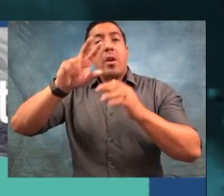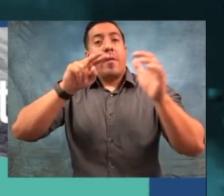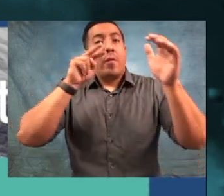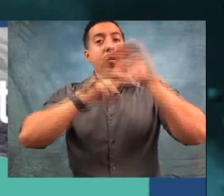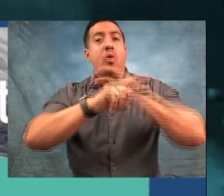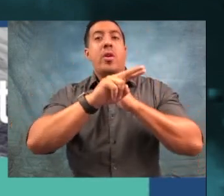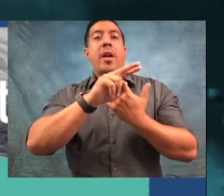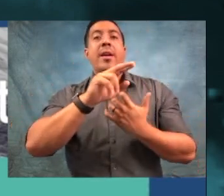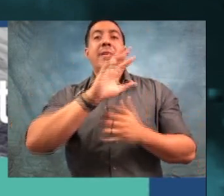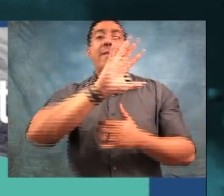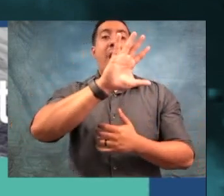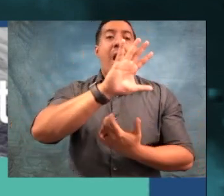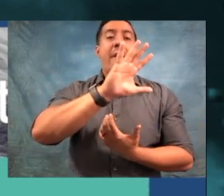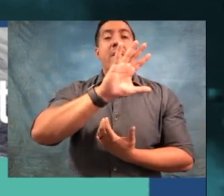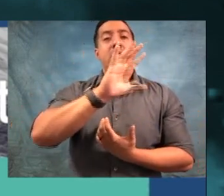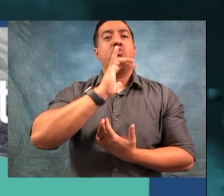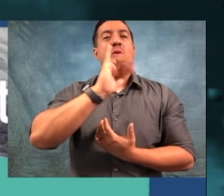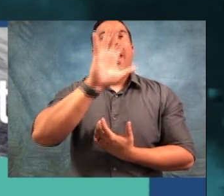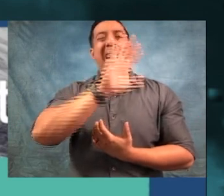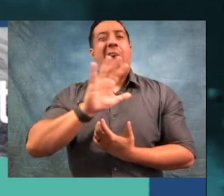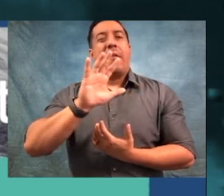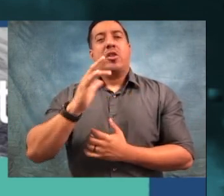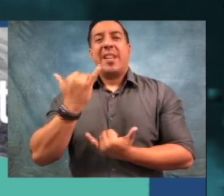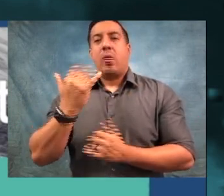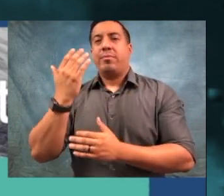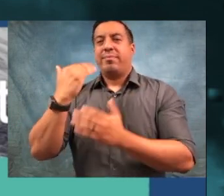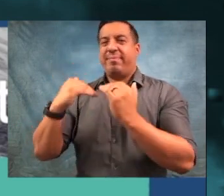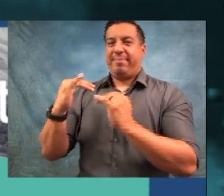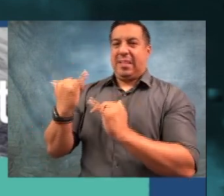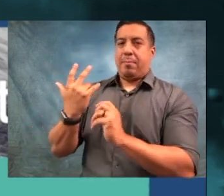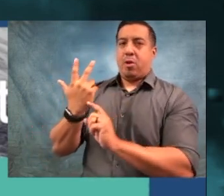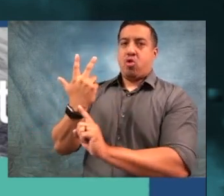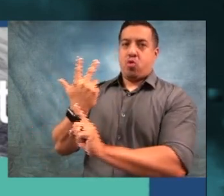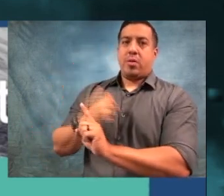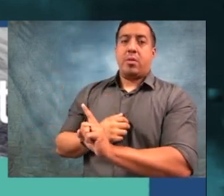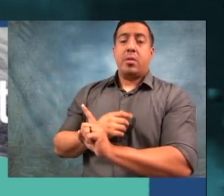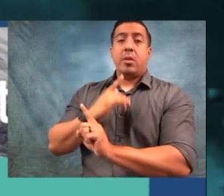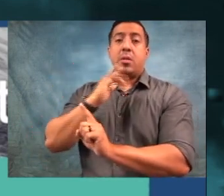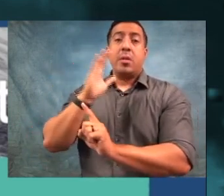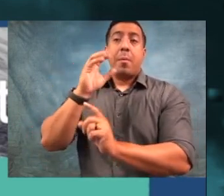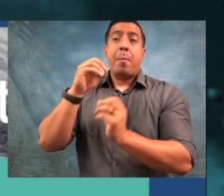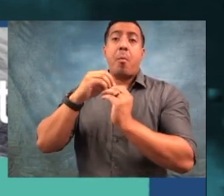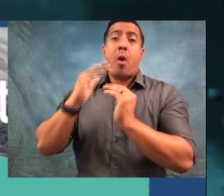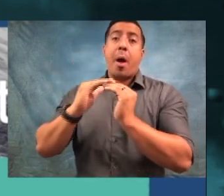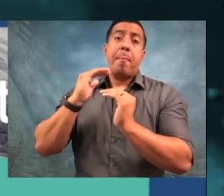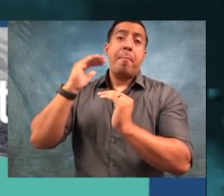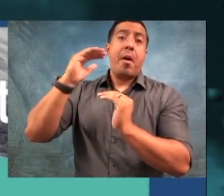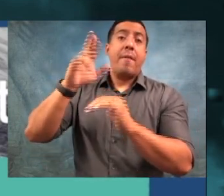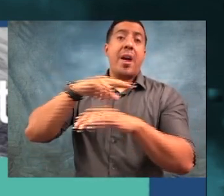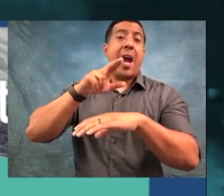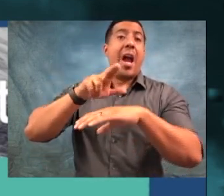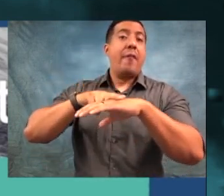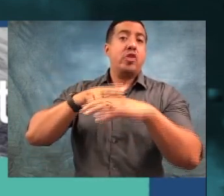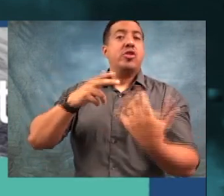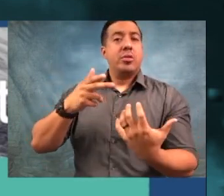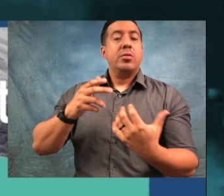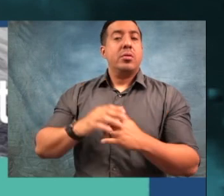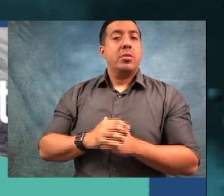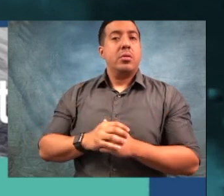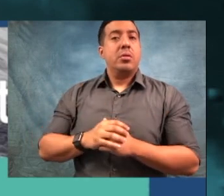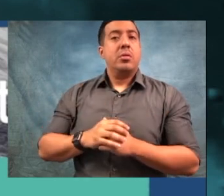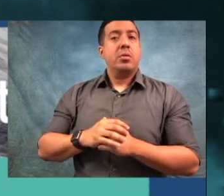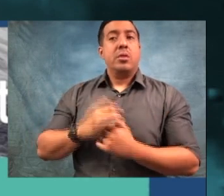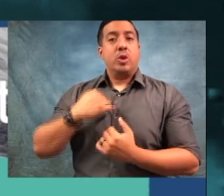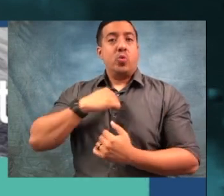major hurricanes forecast 3 to 5. The average is 3. So looking at most likely an above average